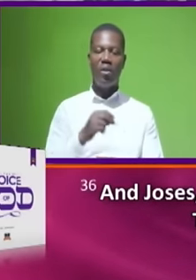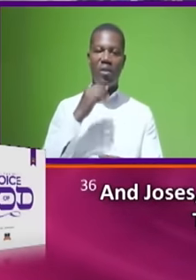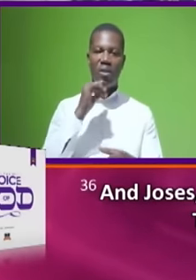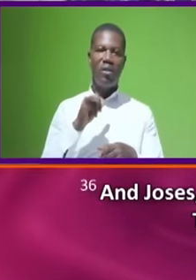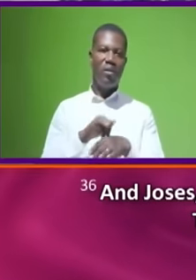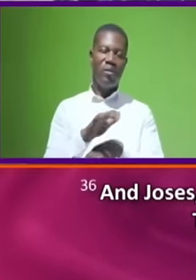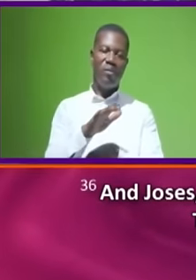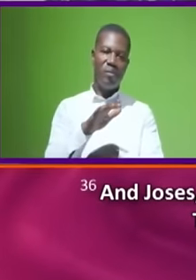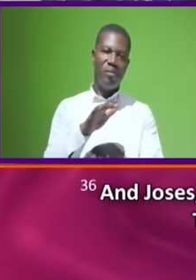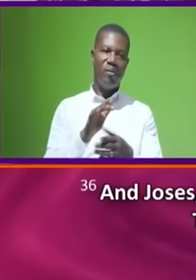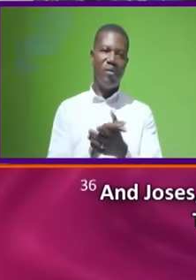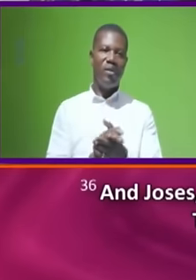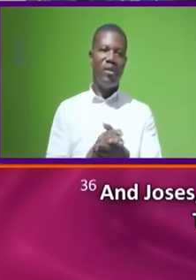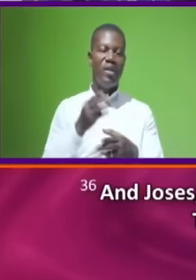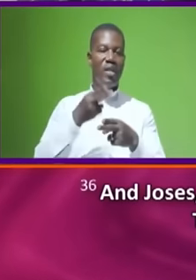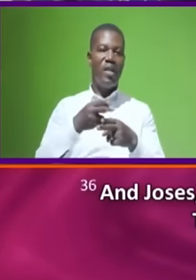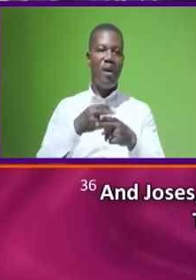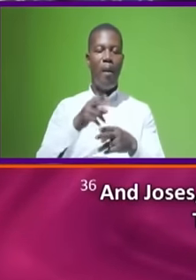Was surnamed.